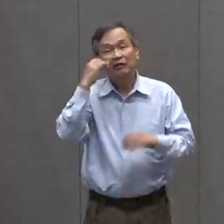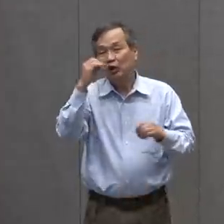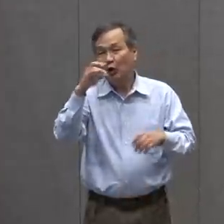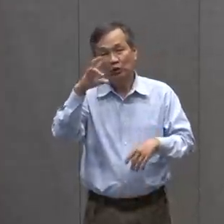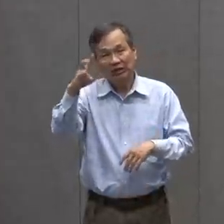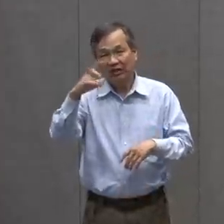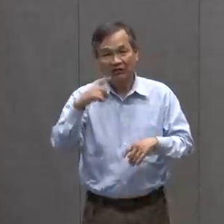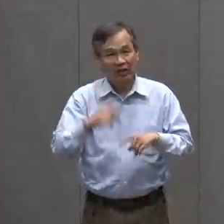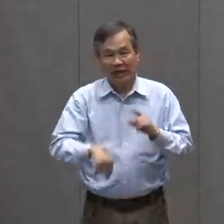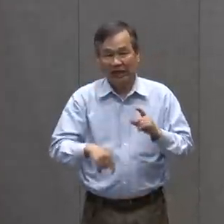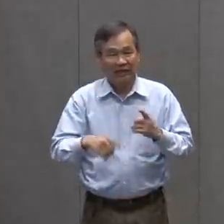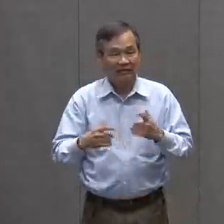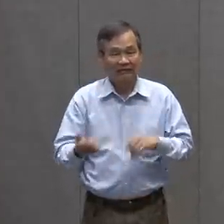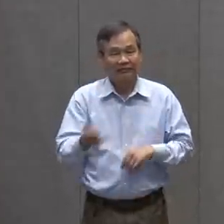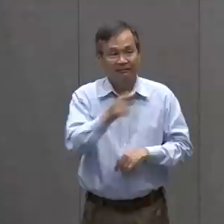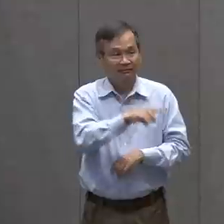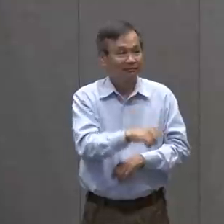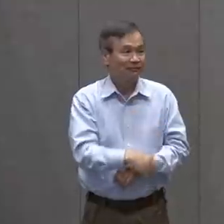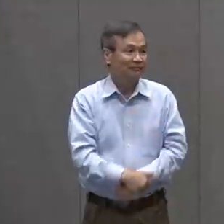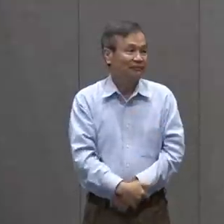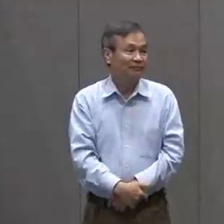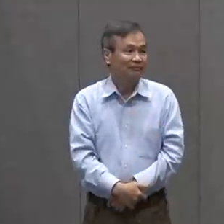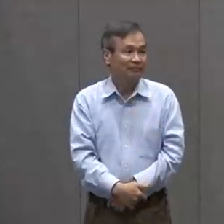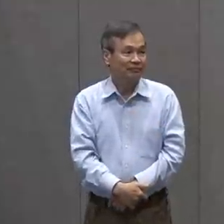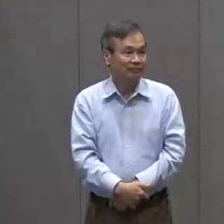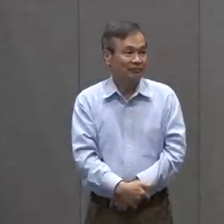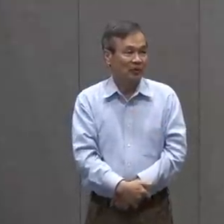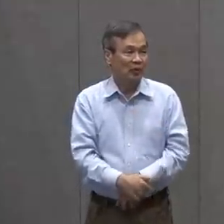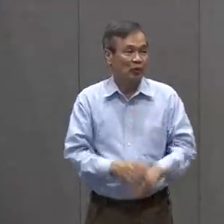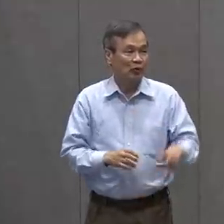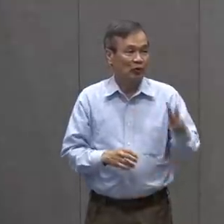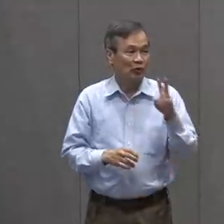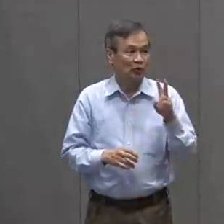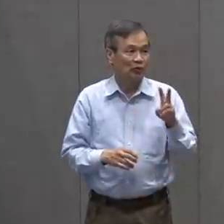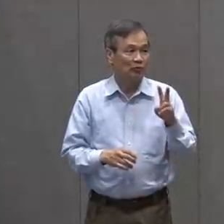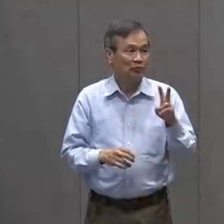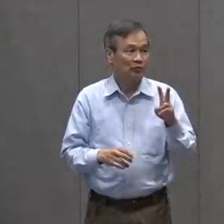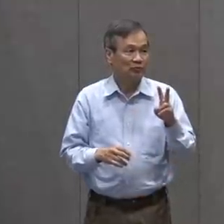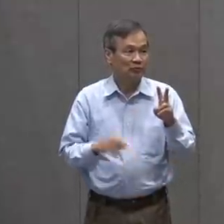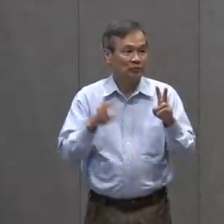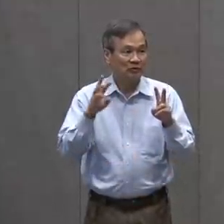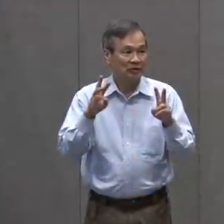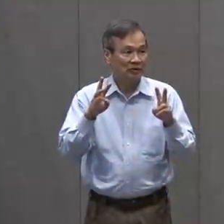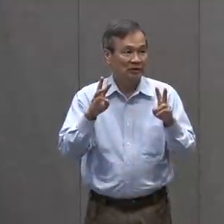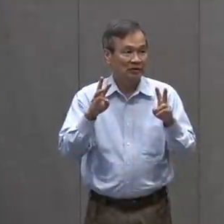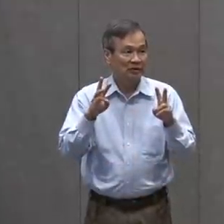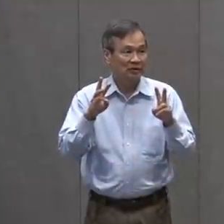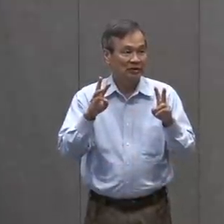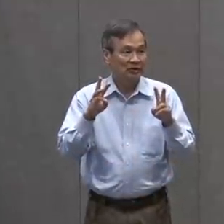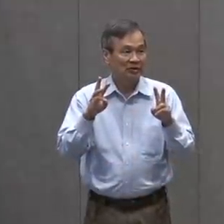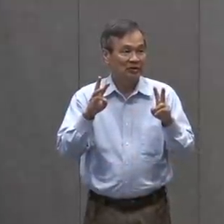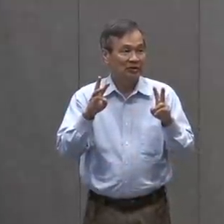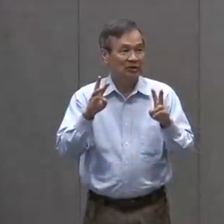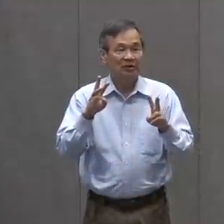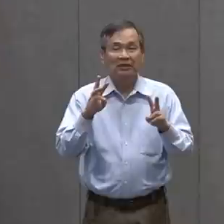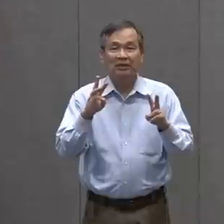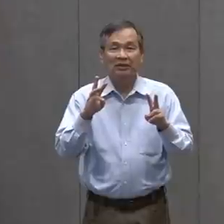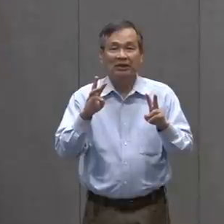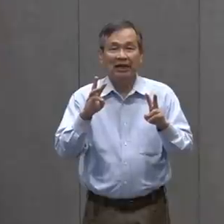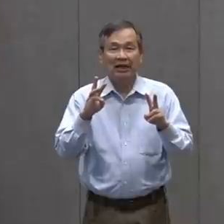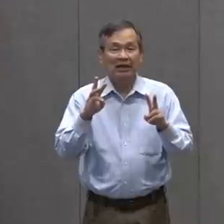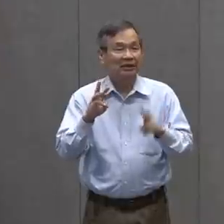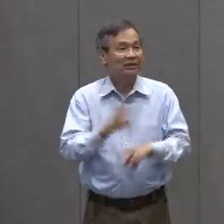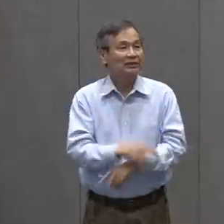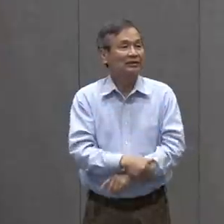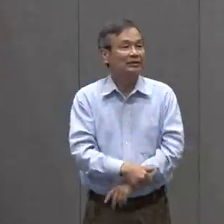lost my turn. Okay, come on. I got a 2 and a 6. Where's my 6 from before?